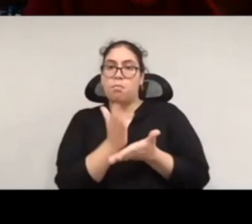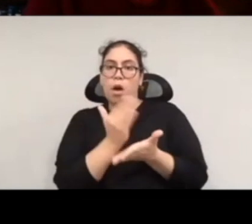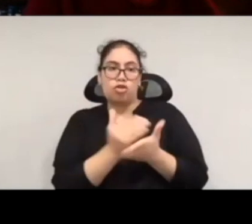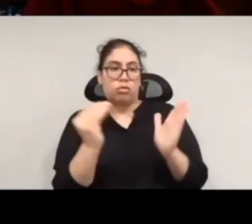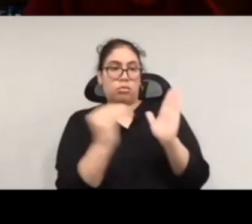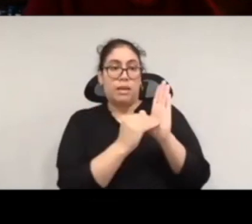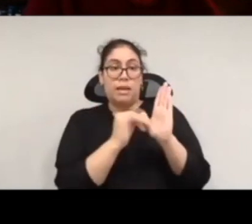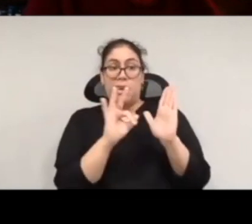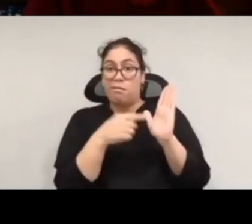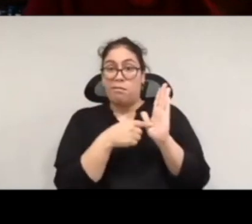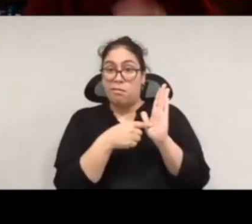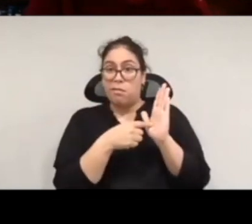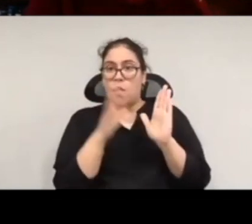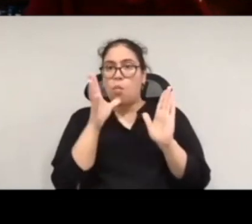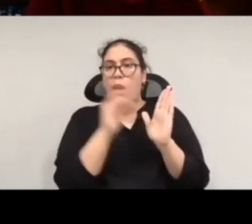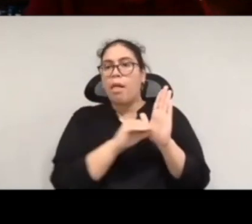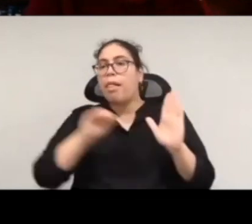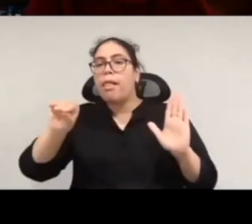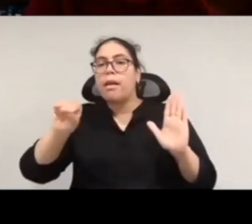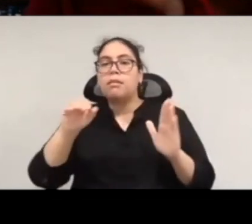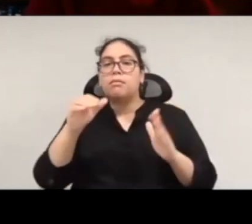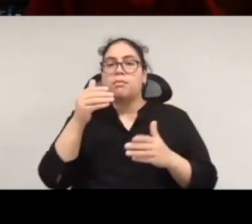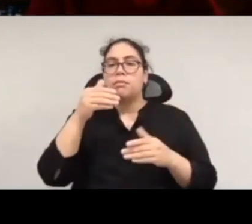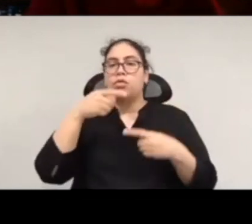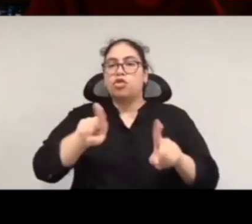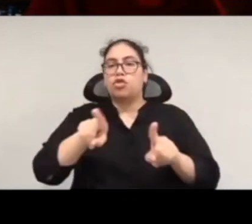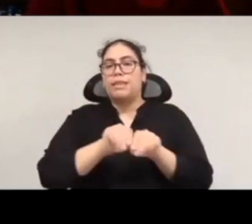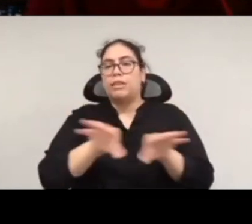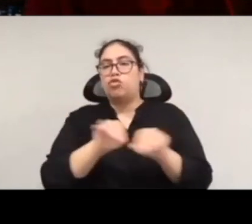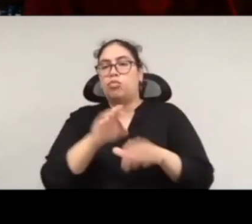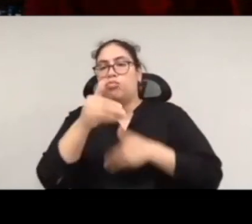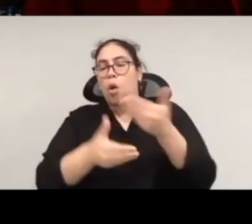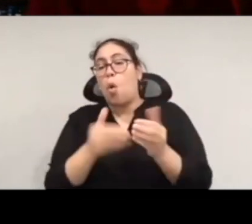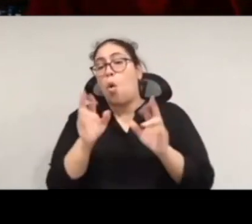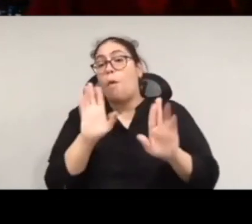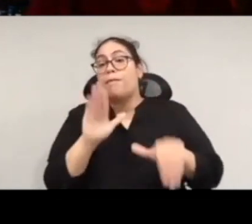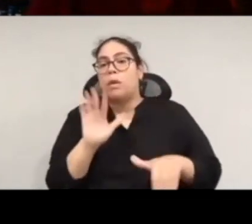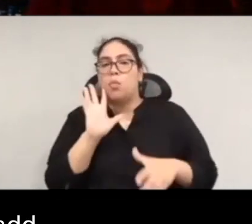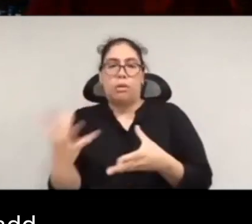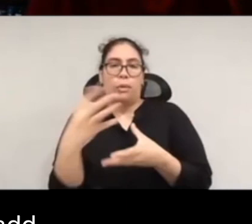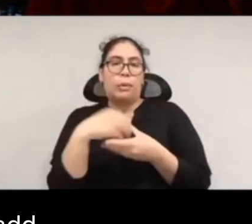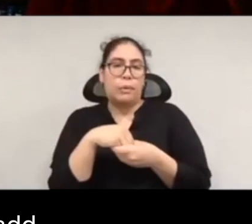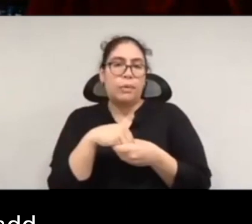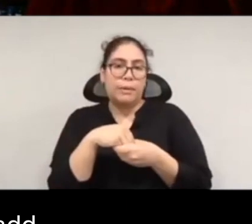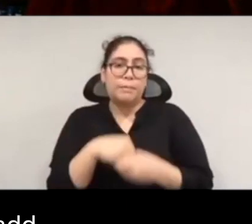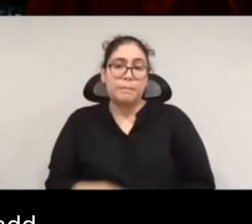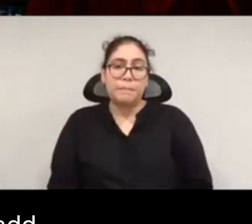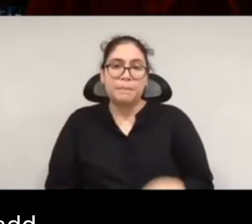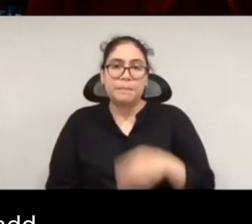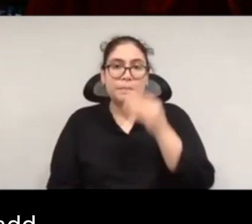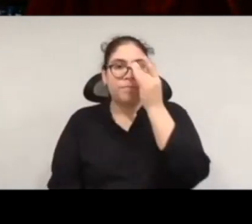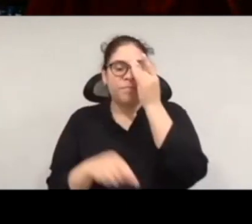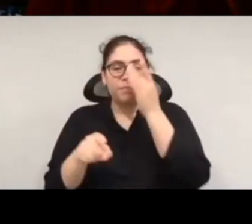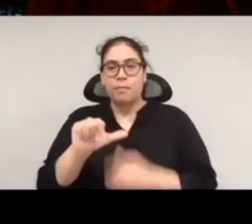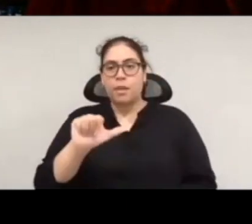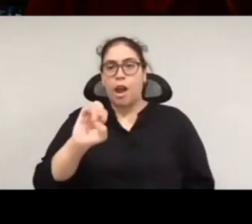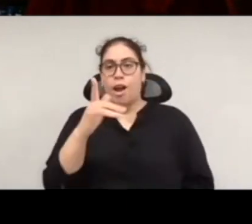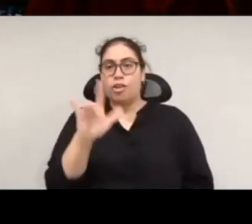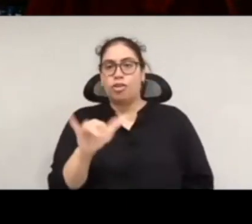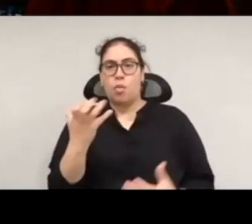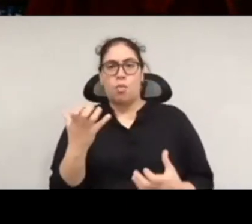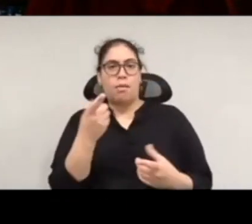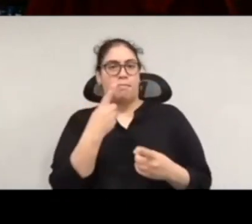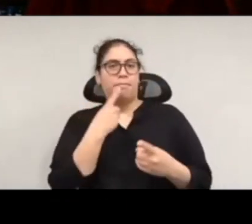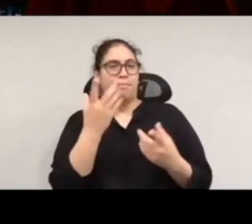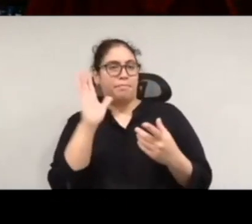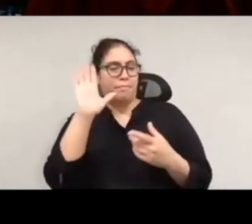there, it'll end up somewhere else in the distribution process, and hopefully it'll be included. And I just want to add something really quick that Michelle always